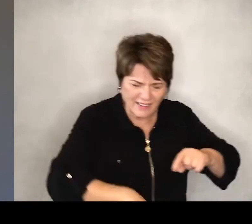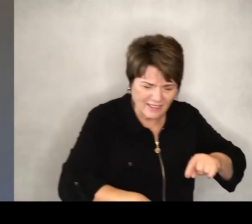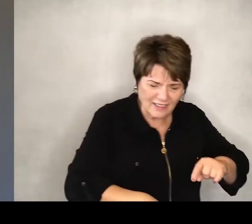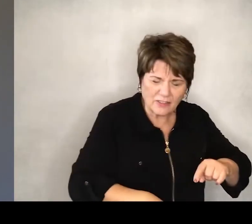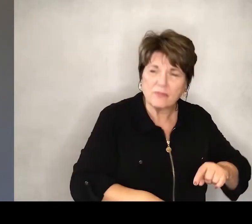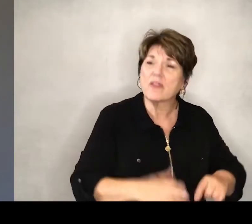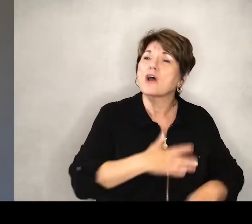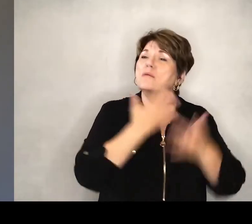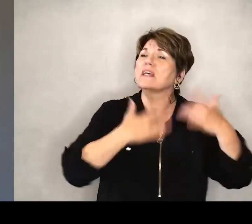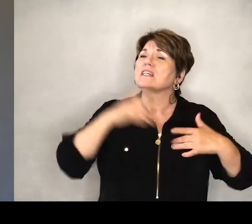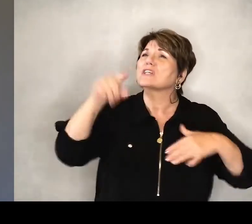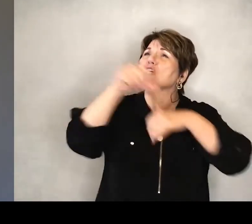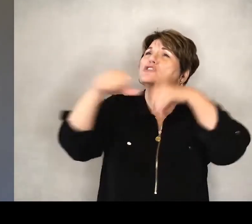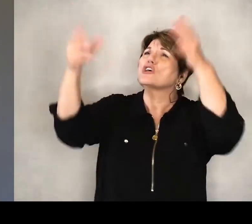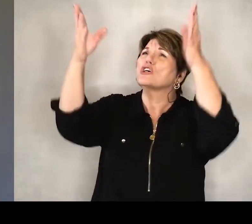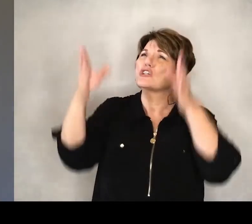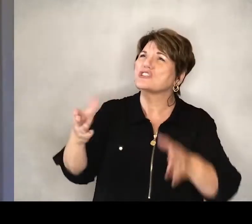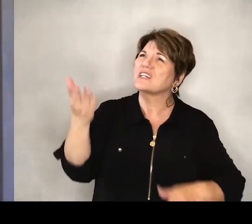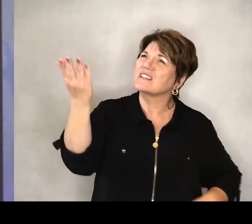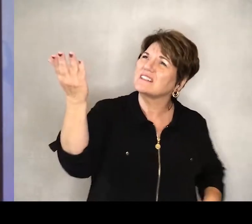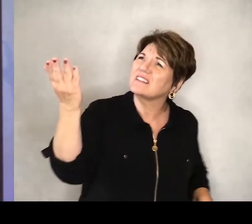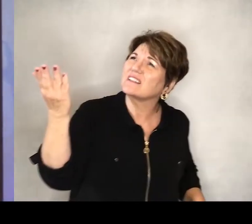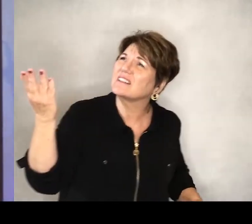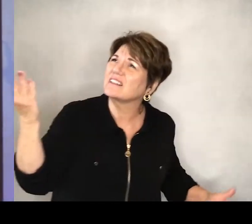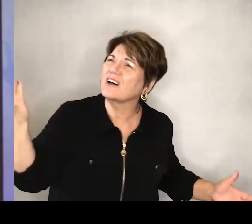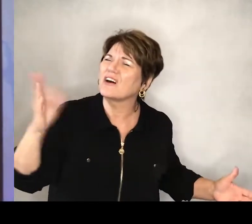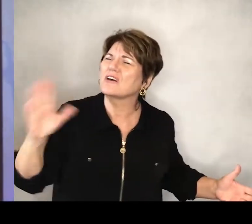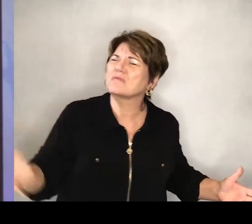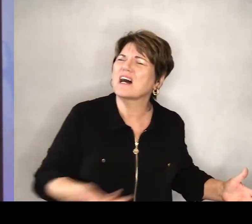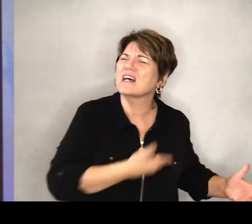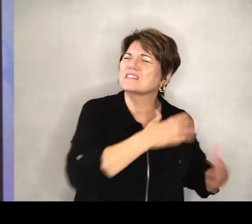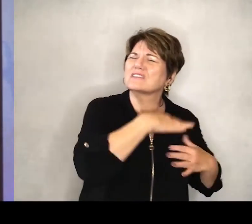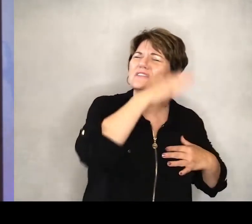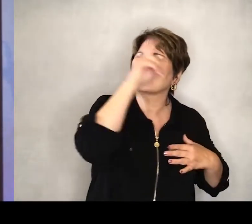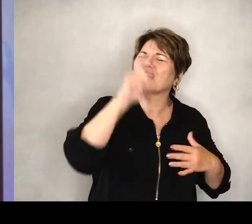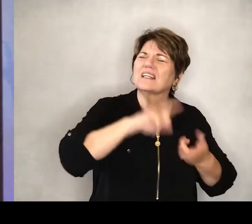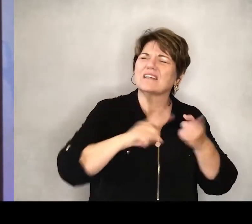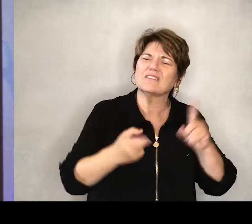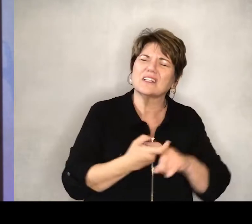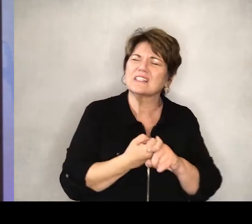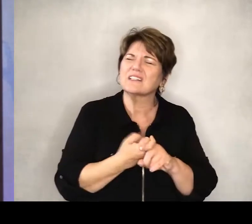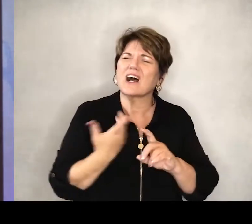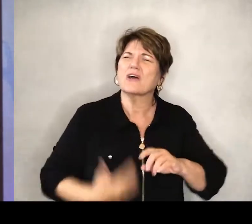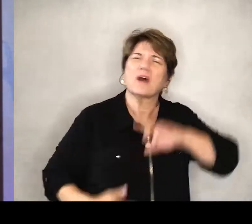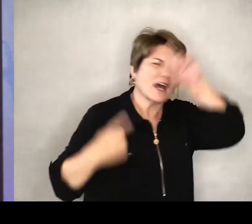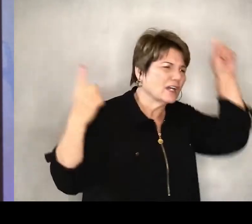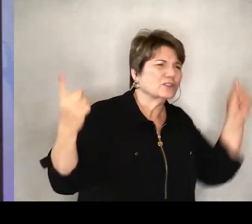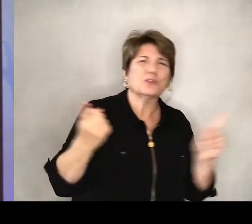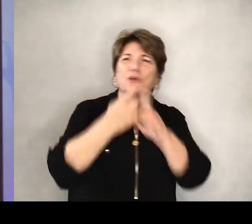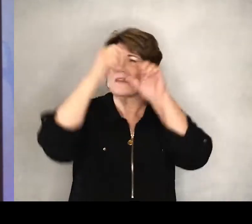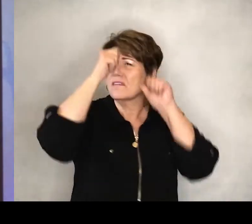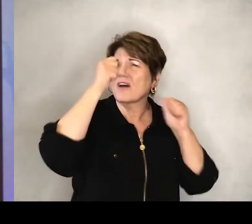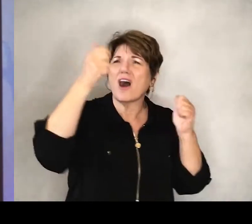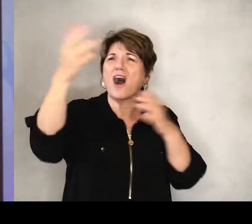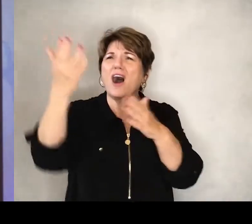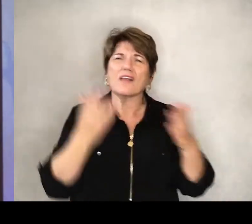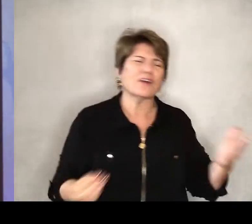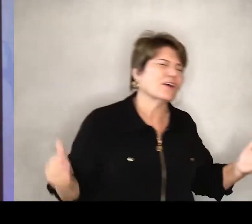wait. My heart needs a surgeon, my soul needs a friend. So I run to